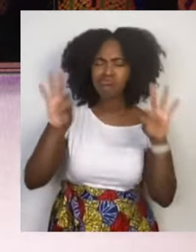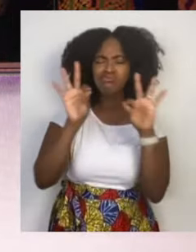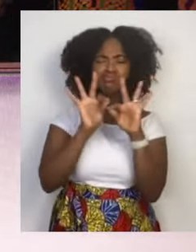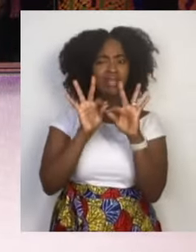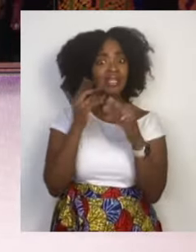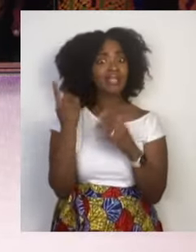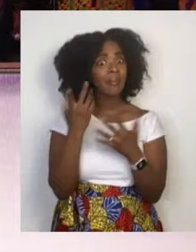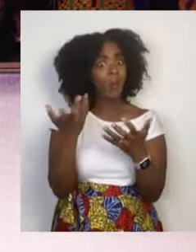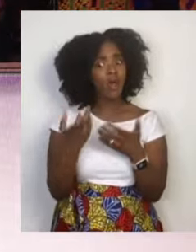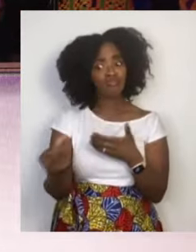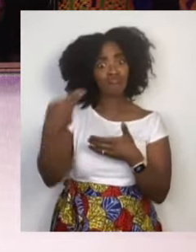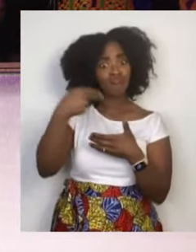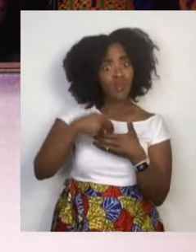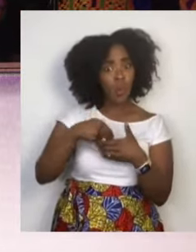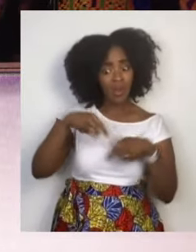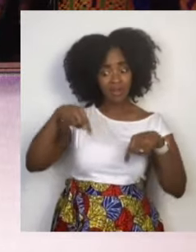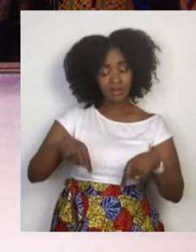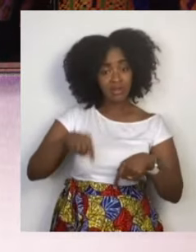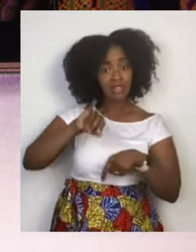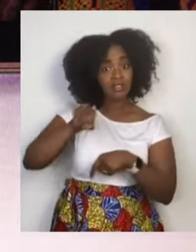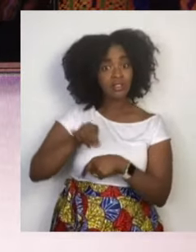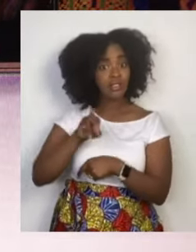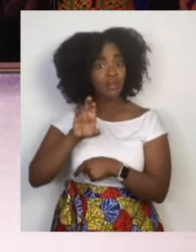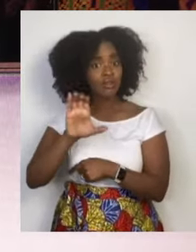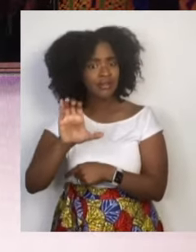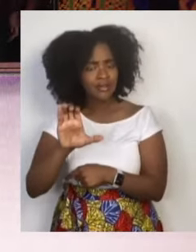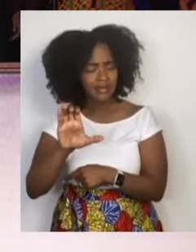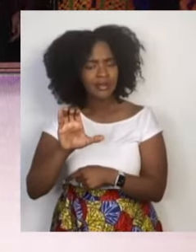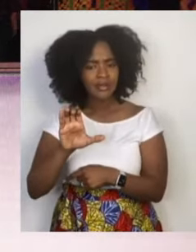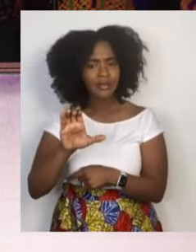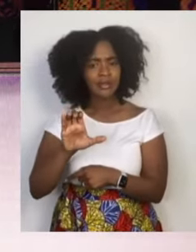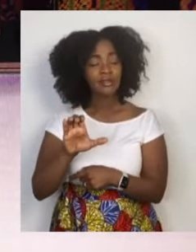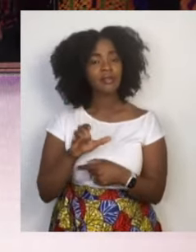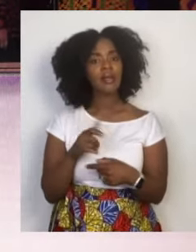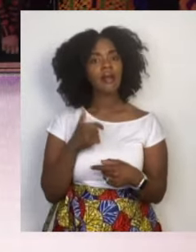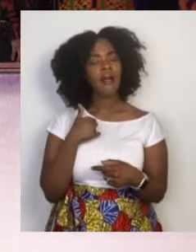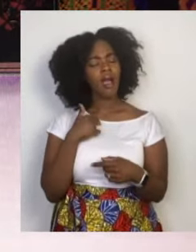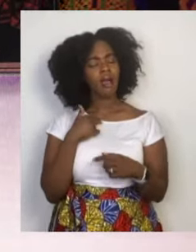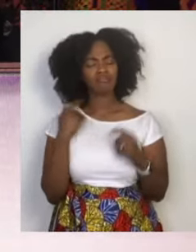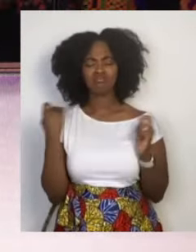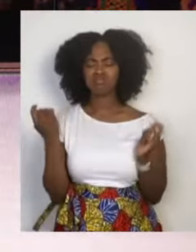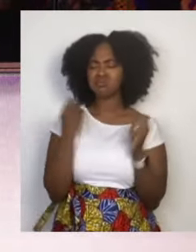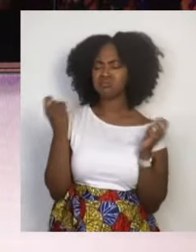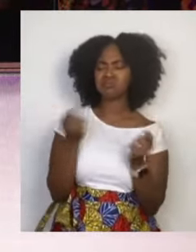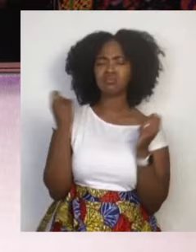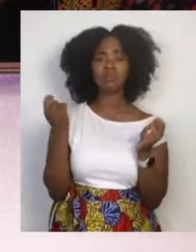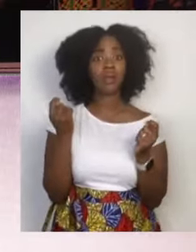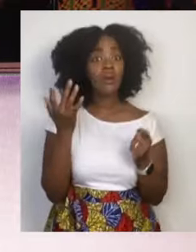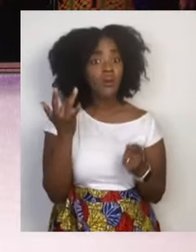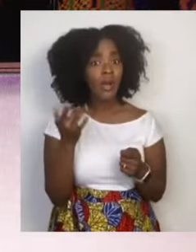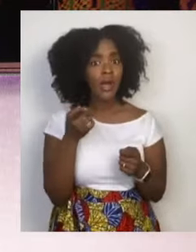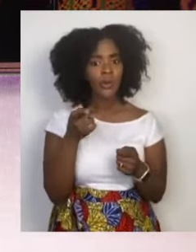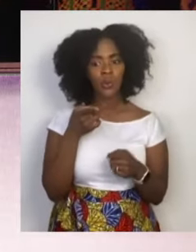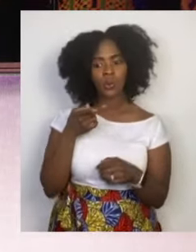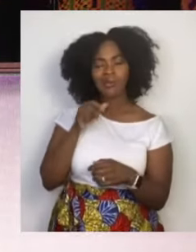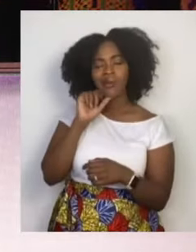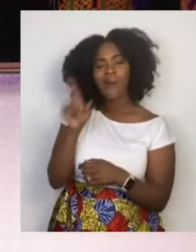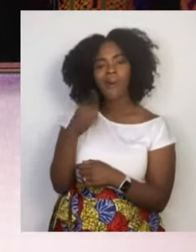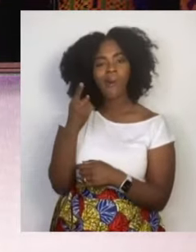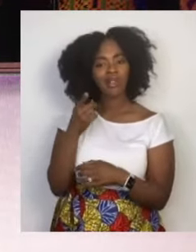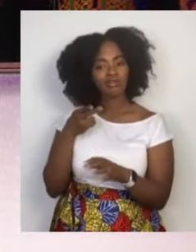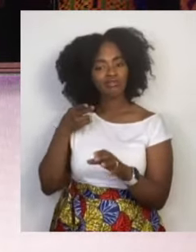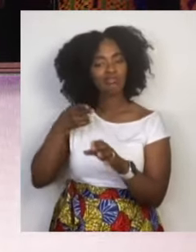Church, because you're not just joining an organization. You're not just joining a church. You're joining a